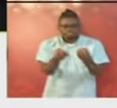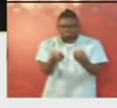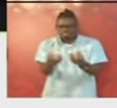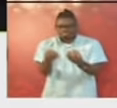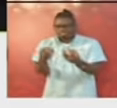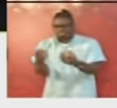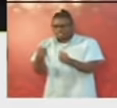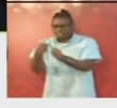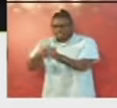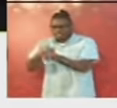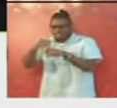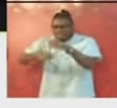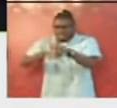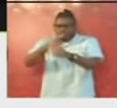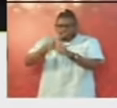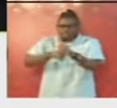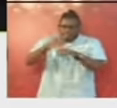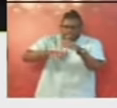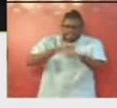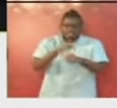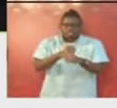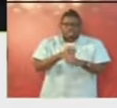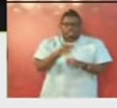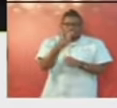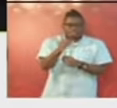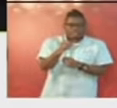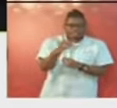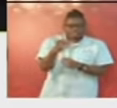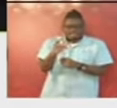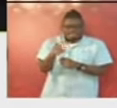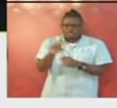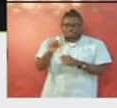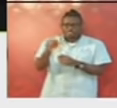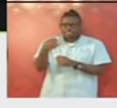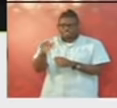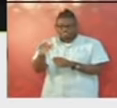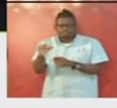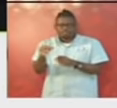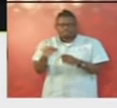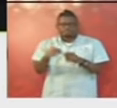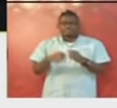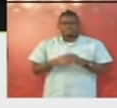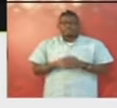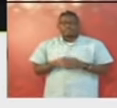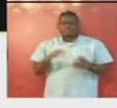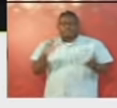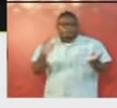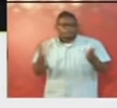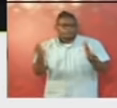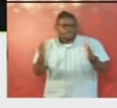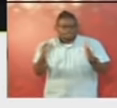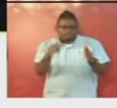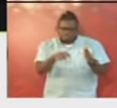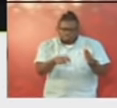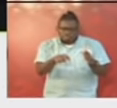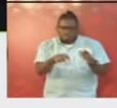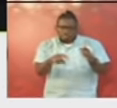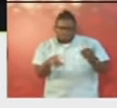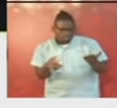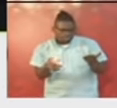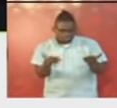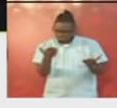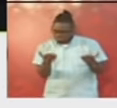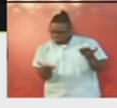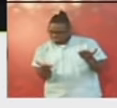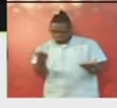assessment of population mental health. And they were able to compare the mental health index for each month from